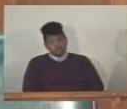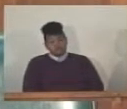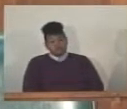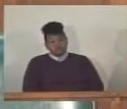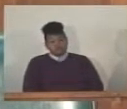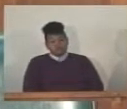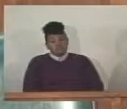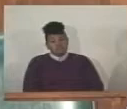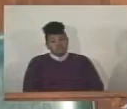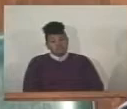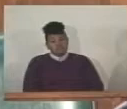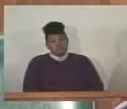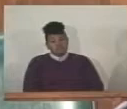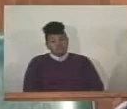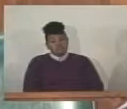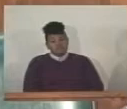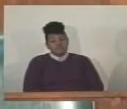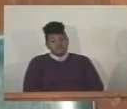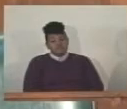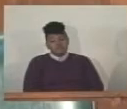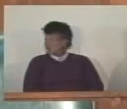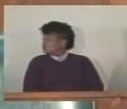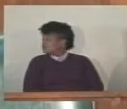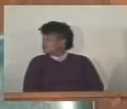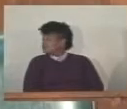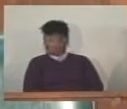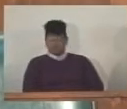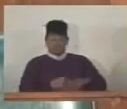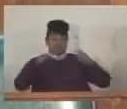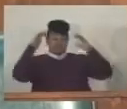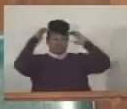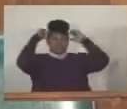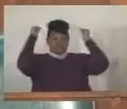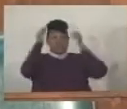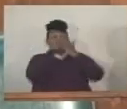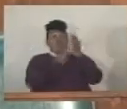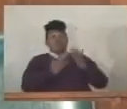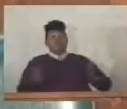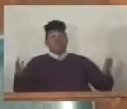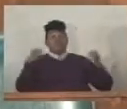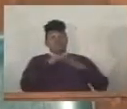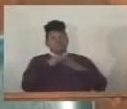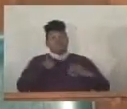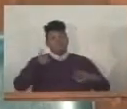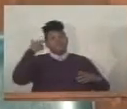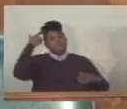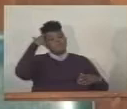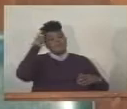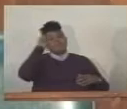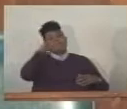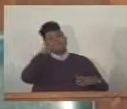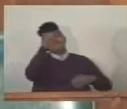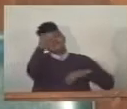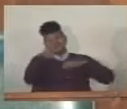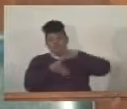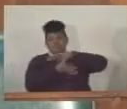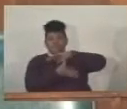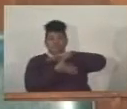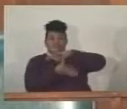there are certain things which in my mind must be given some priority at this